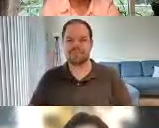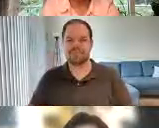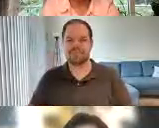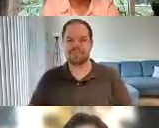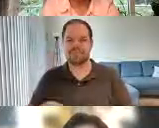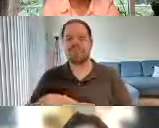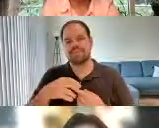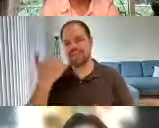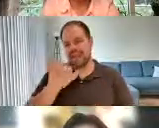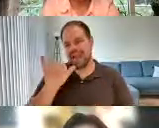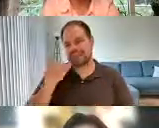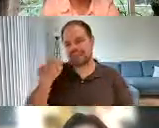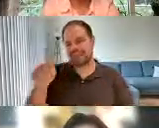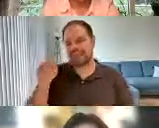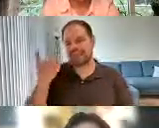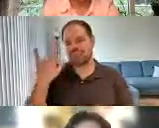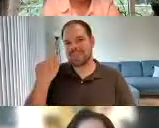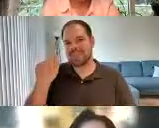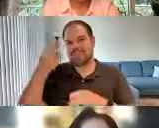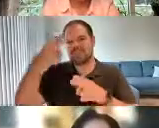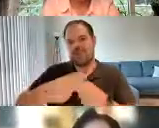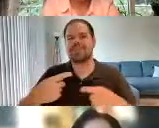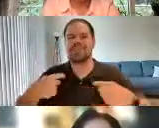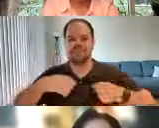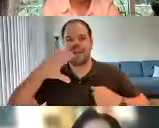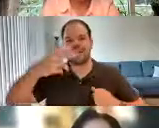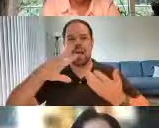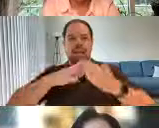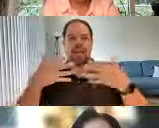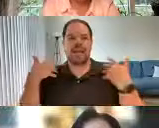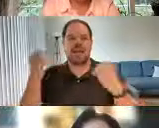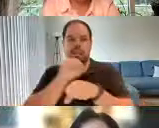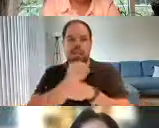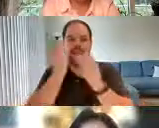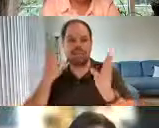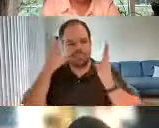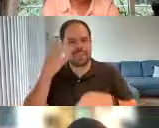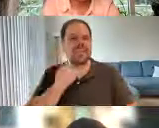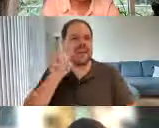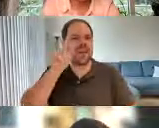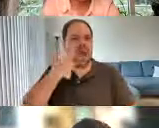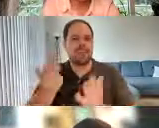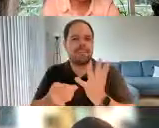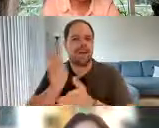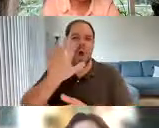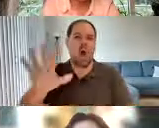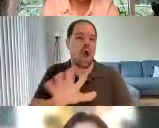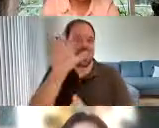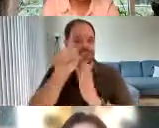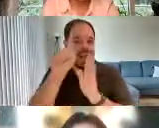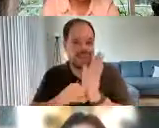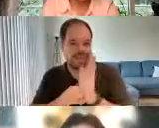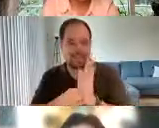the COVID-19 through the lens of the disabled population. Like Kristen did mention, I'm a community health worker, and I